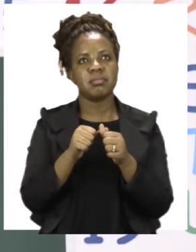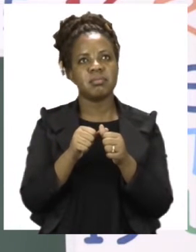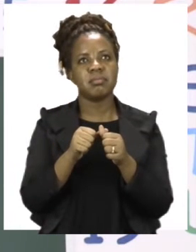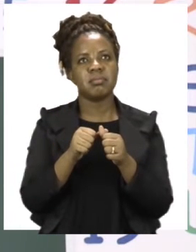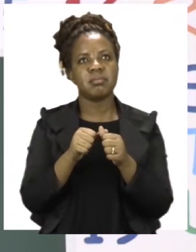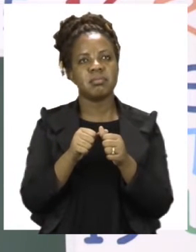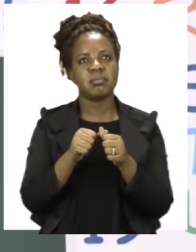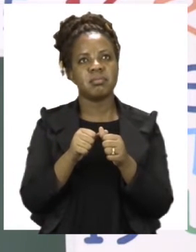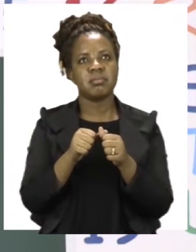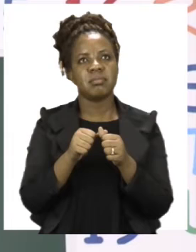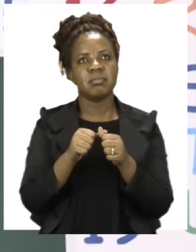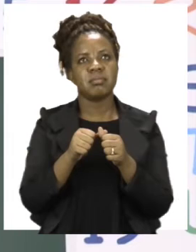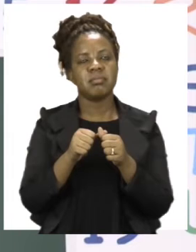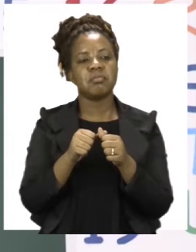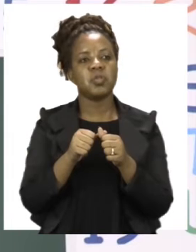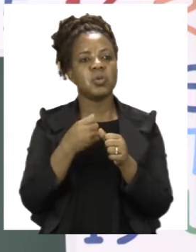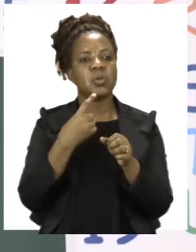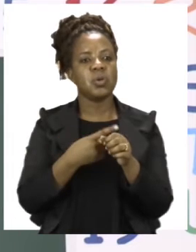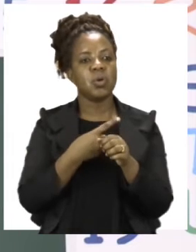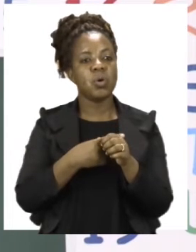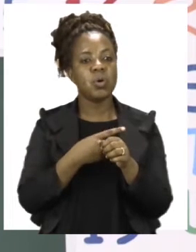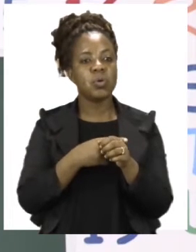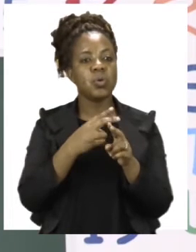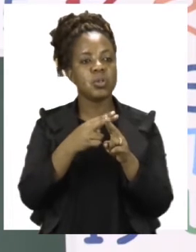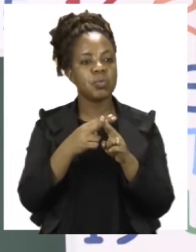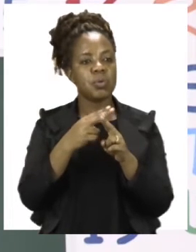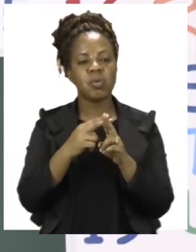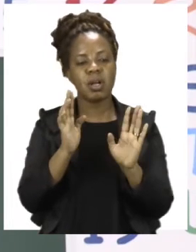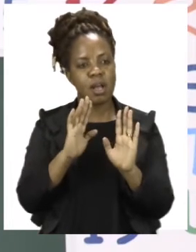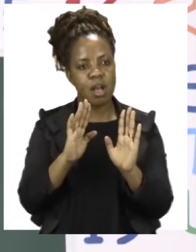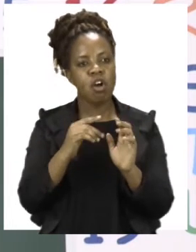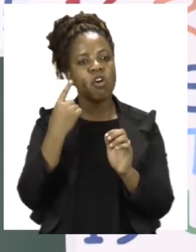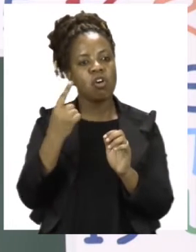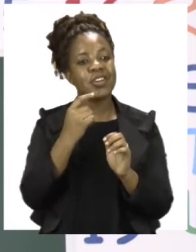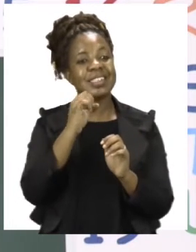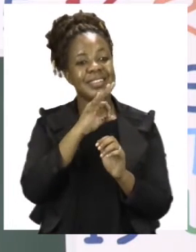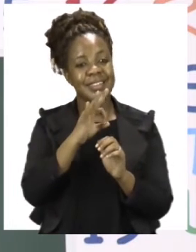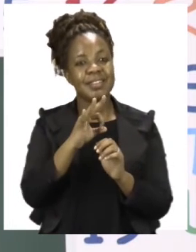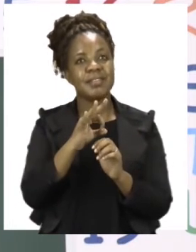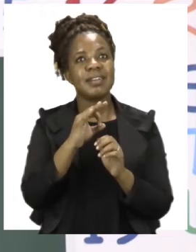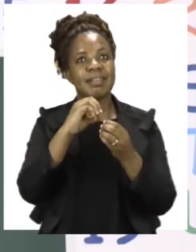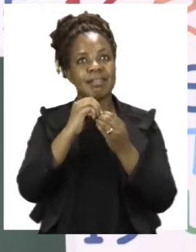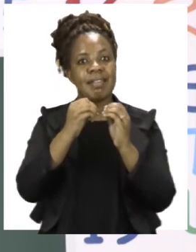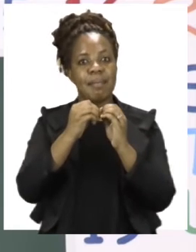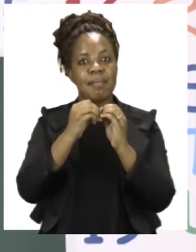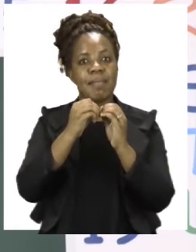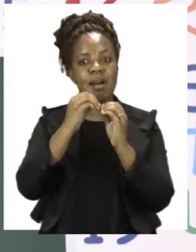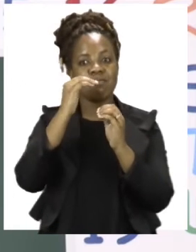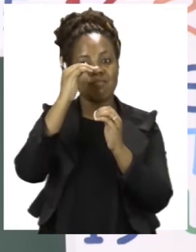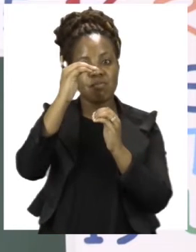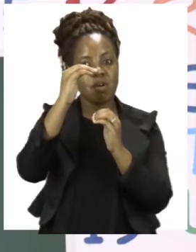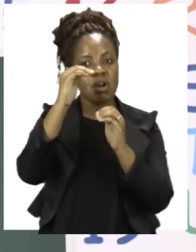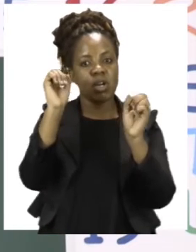borrow, only when the sum cannot happen, because the first